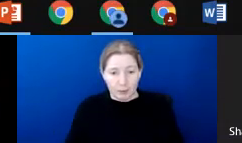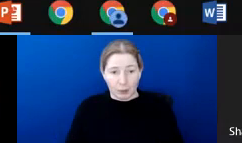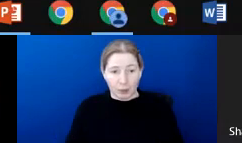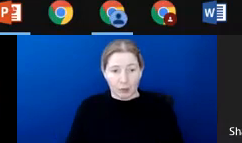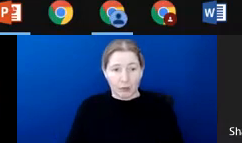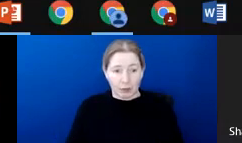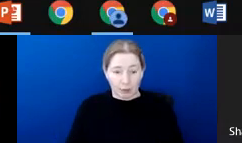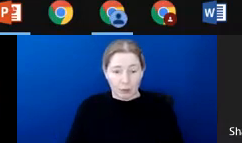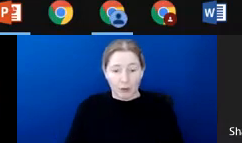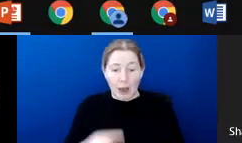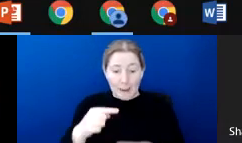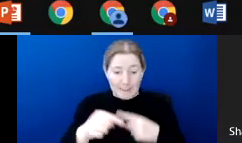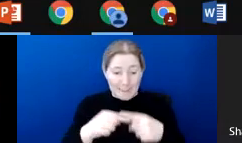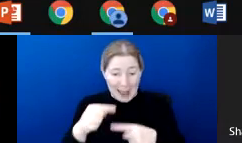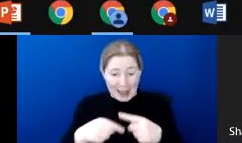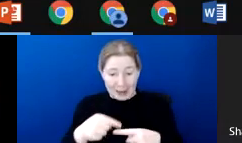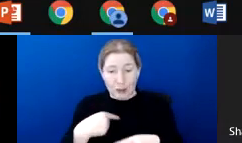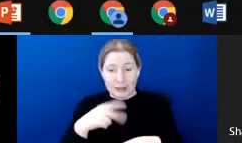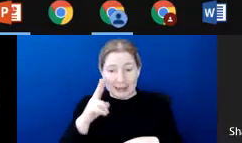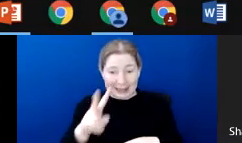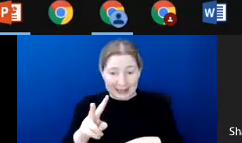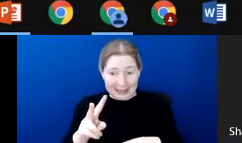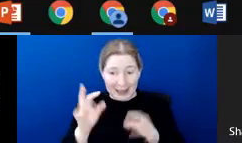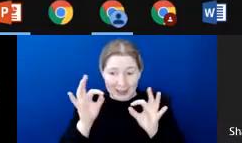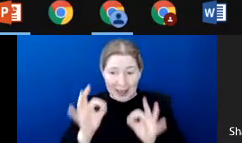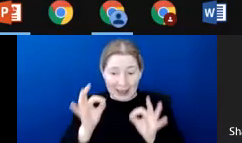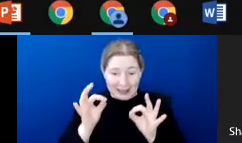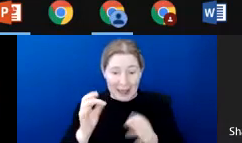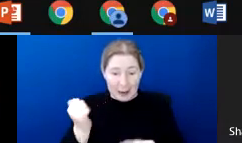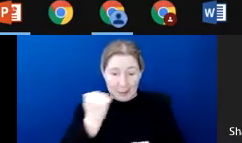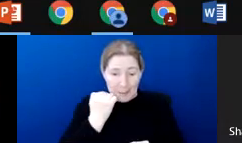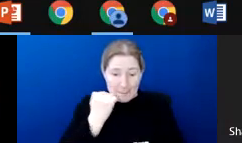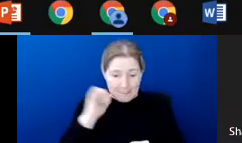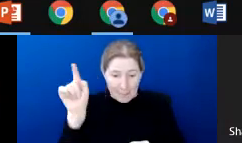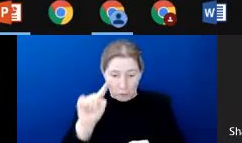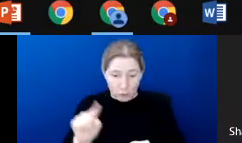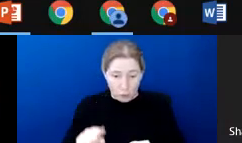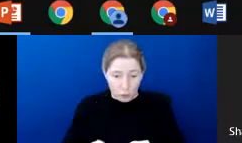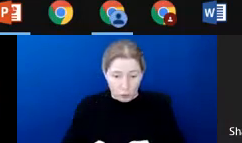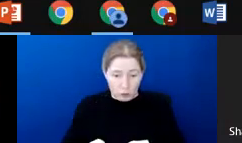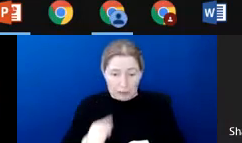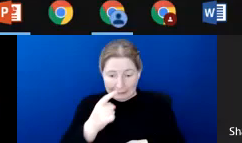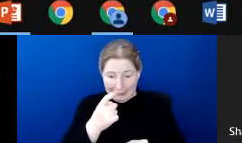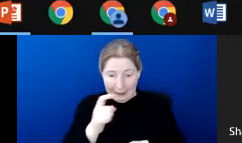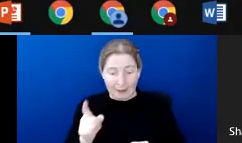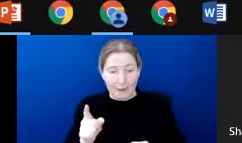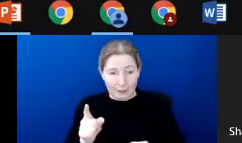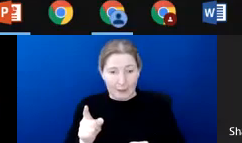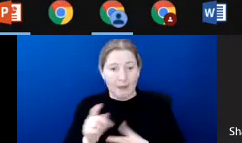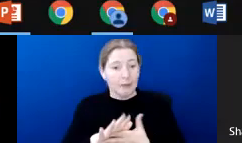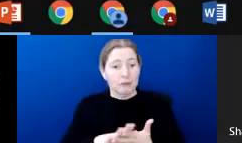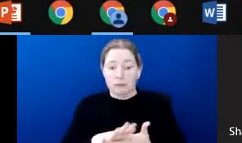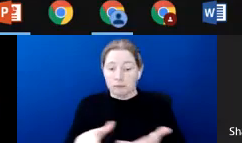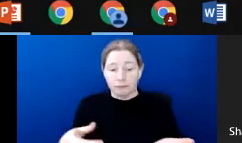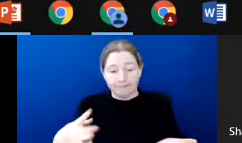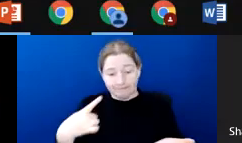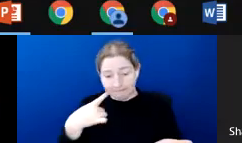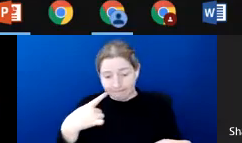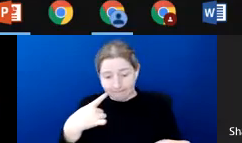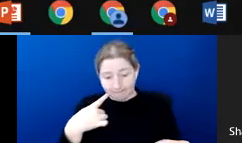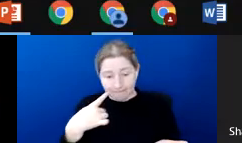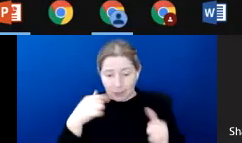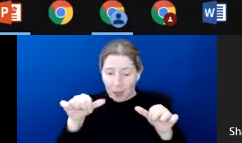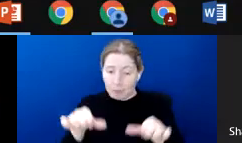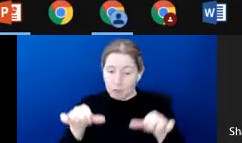With the mileages, I can see the exact route that the employee has chosen. So it's fairly easy for the